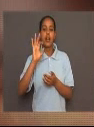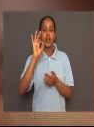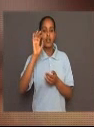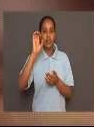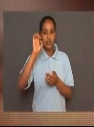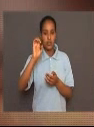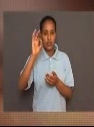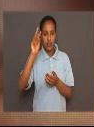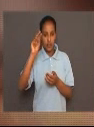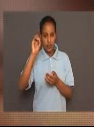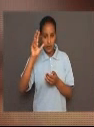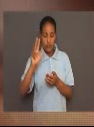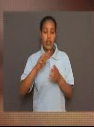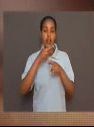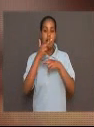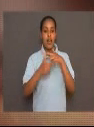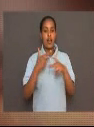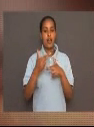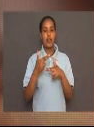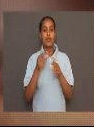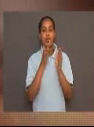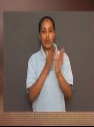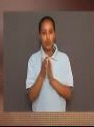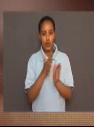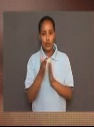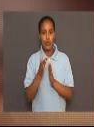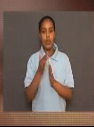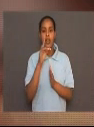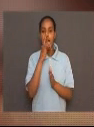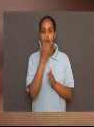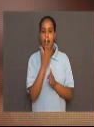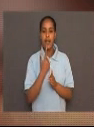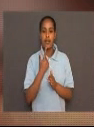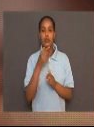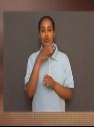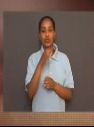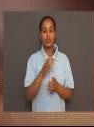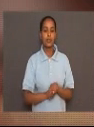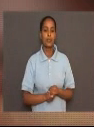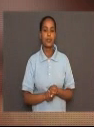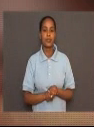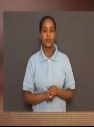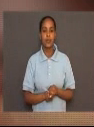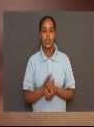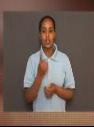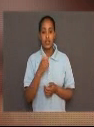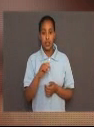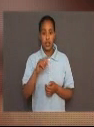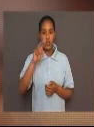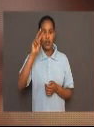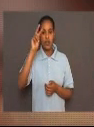3 nitrate reacts and produces a red solution. The